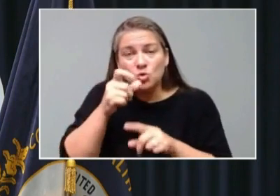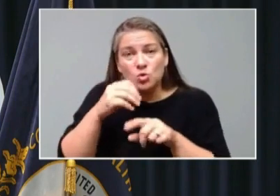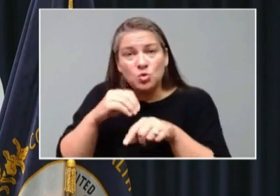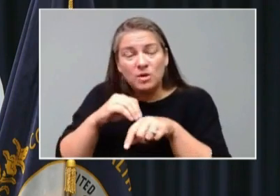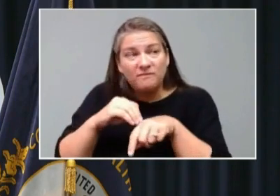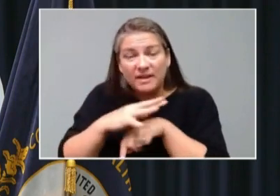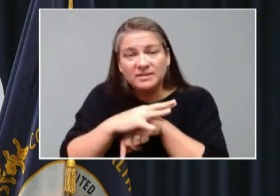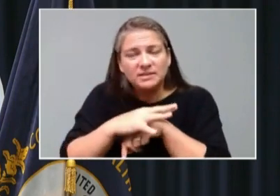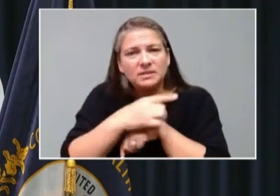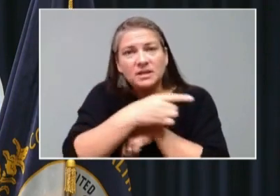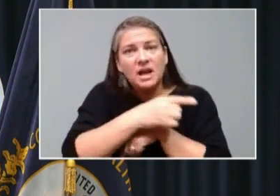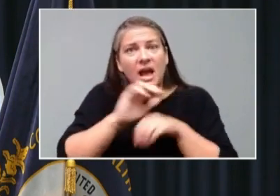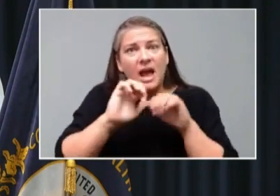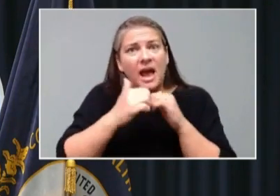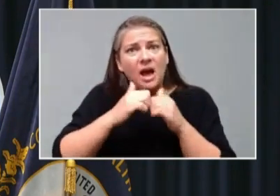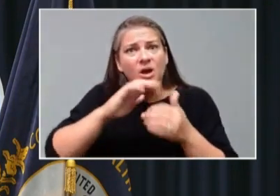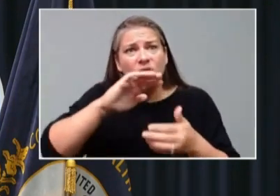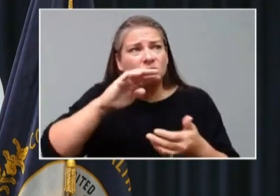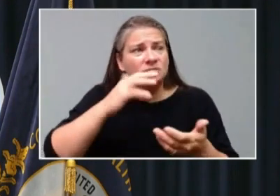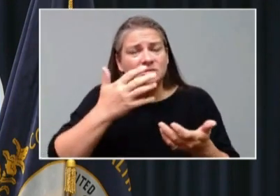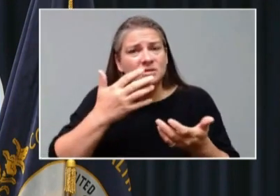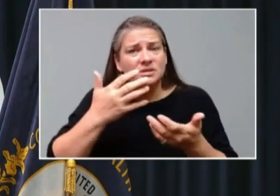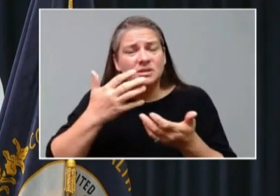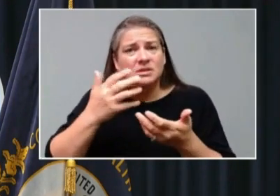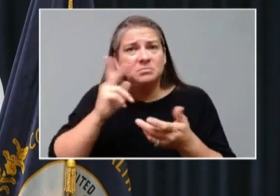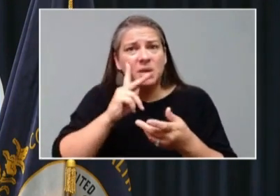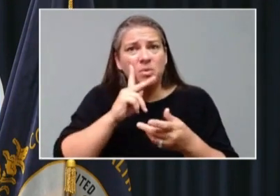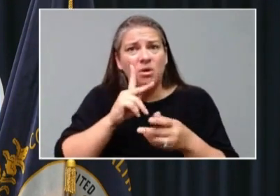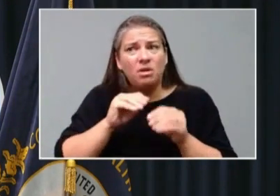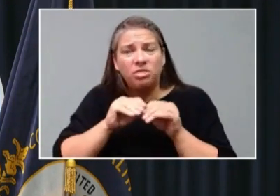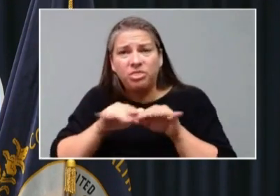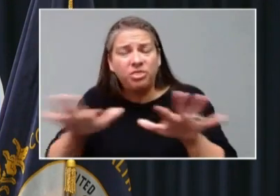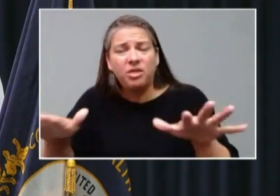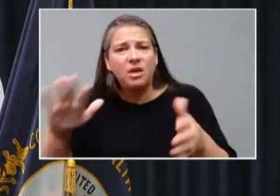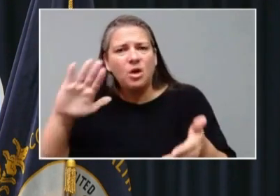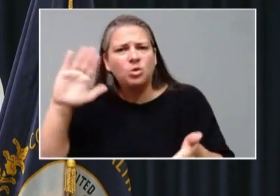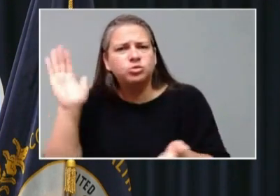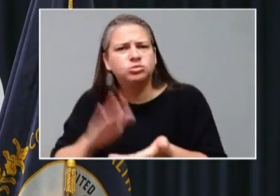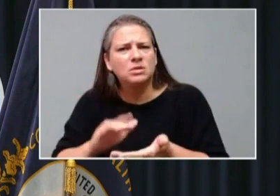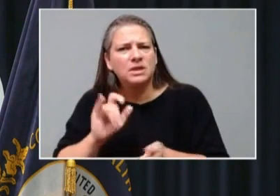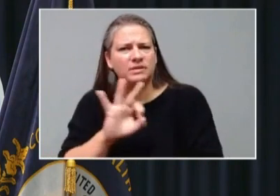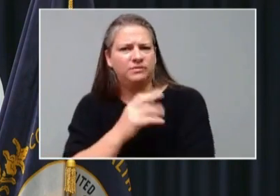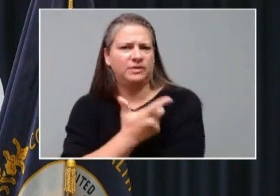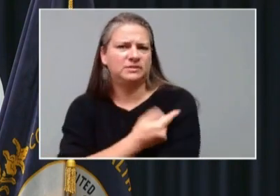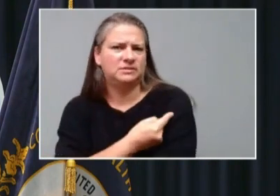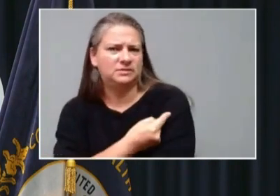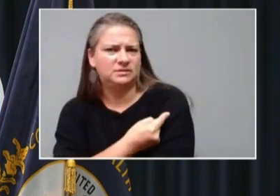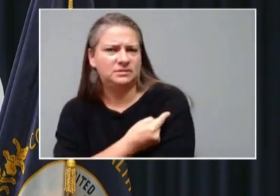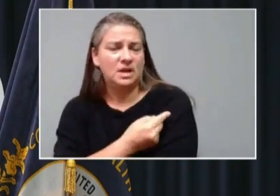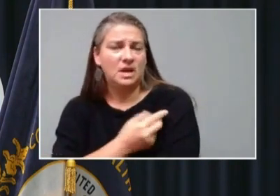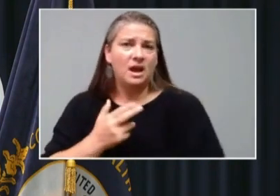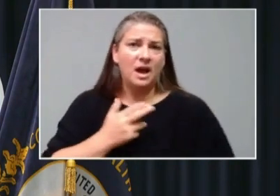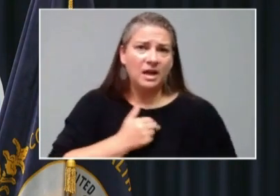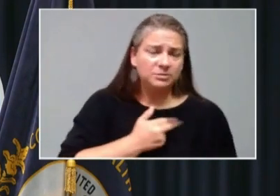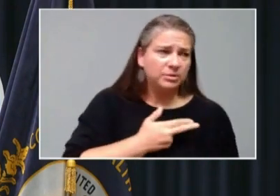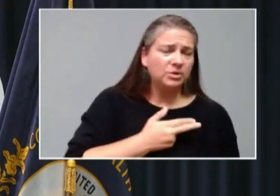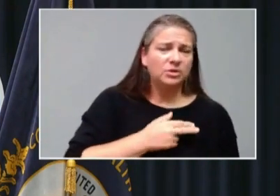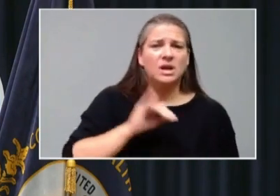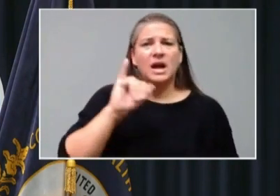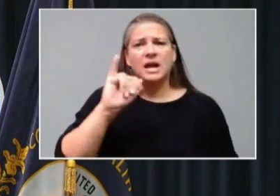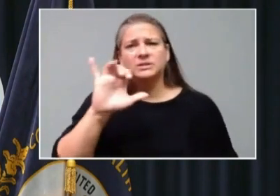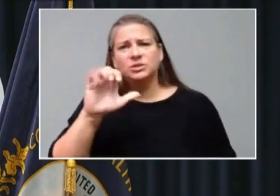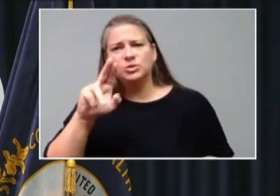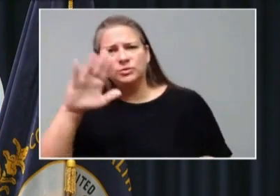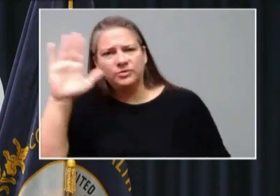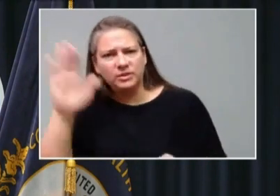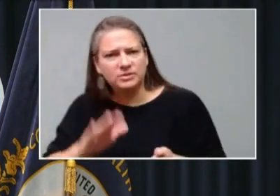That'll mean there are fewer people infected, therefore fewer that need hospitalization, fewer that need to be in the ICU, fewer that need a ventilator. So